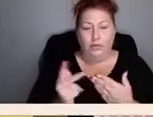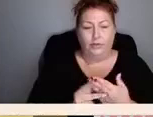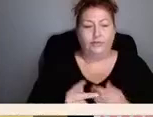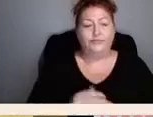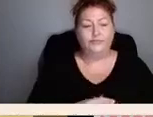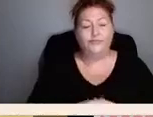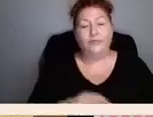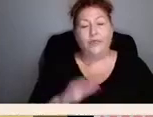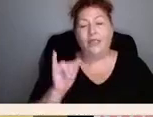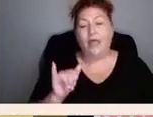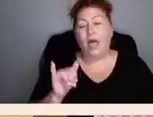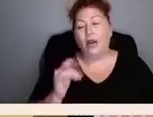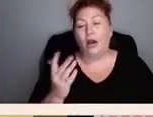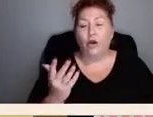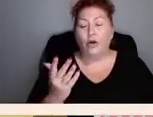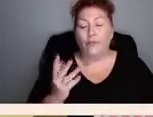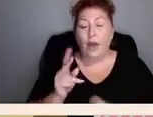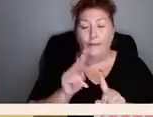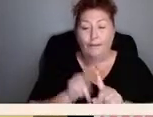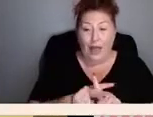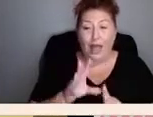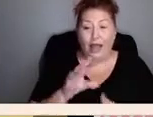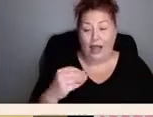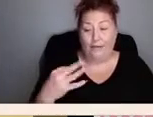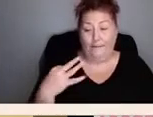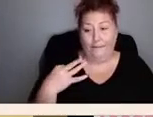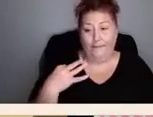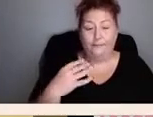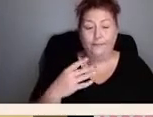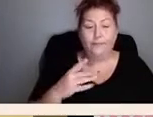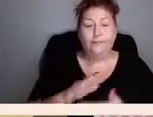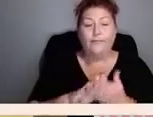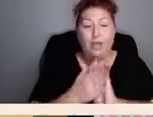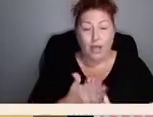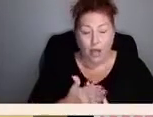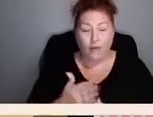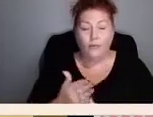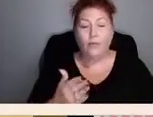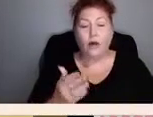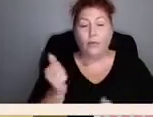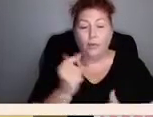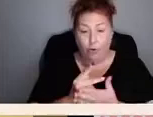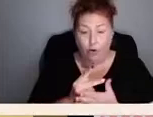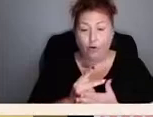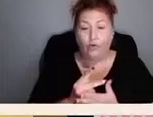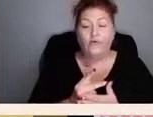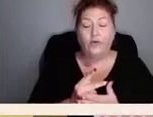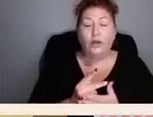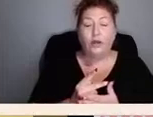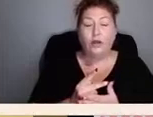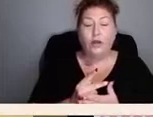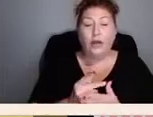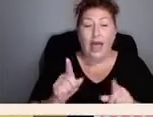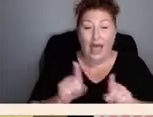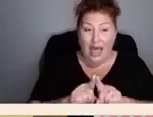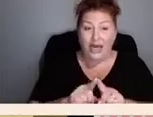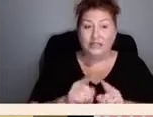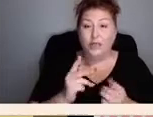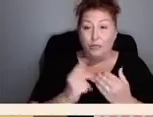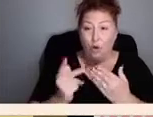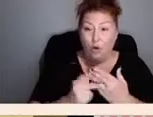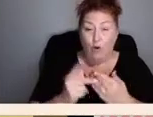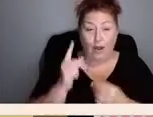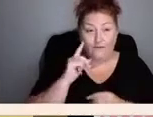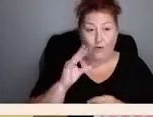are apply and become approved as a Florida Postsecondary Comprehensive Transition Program